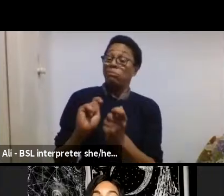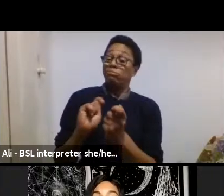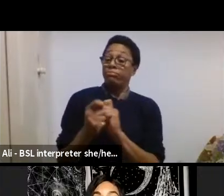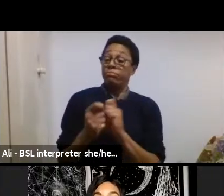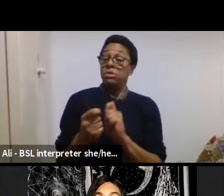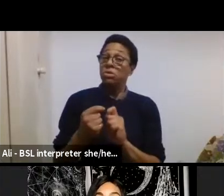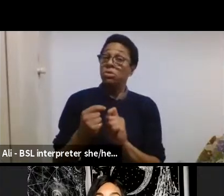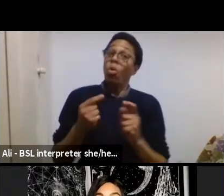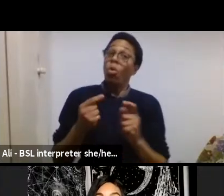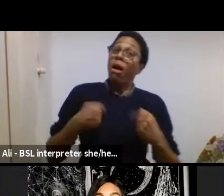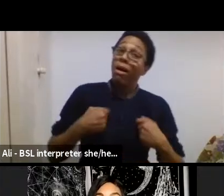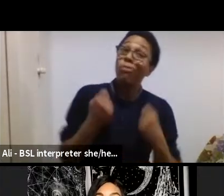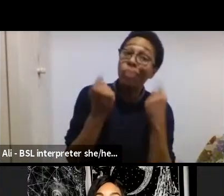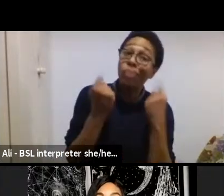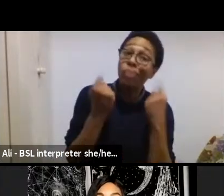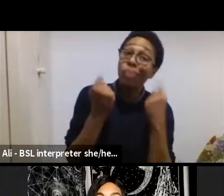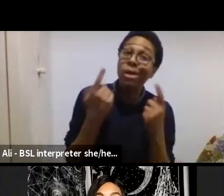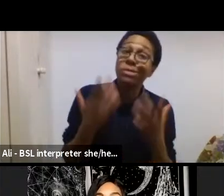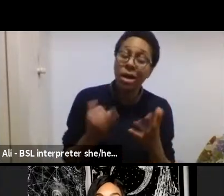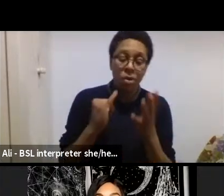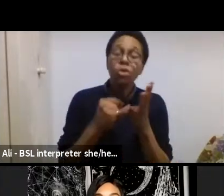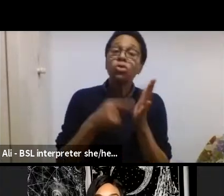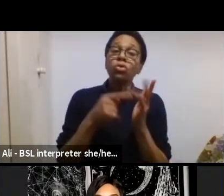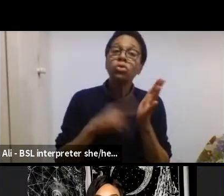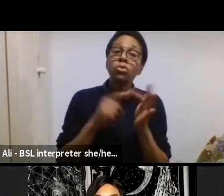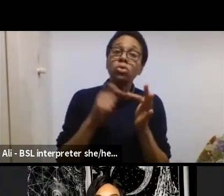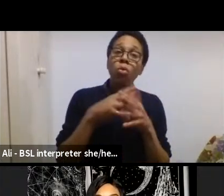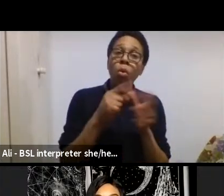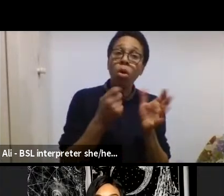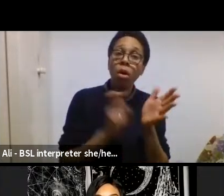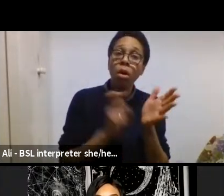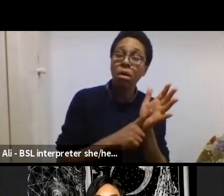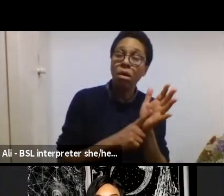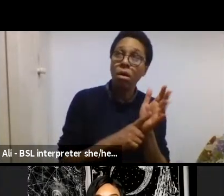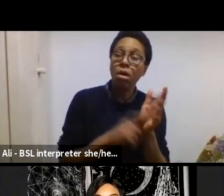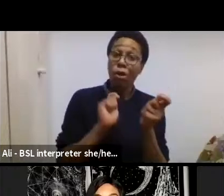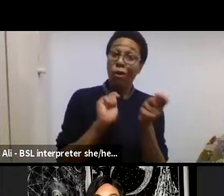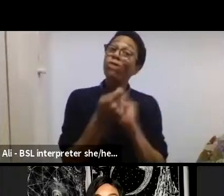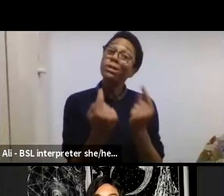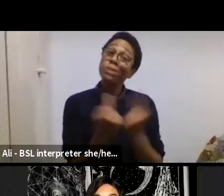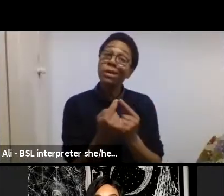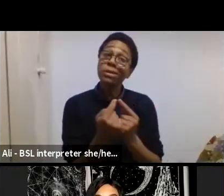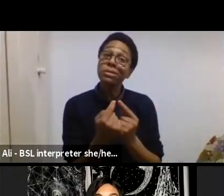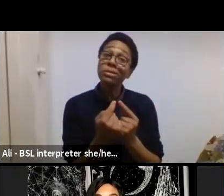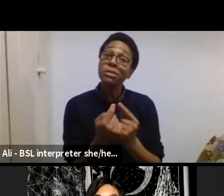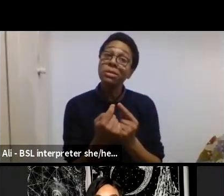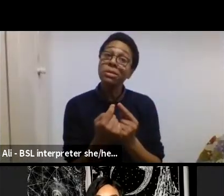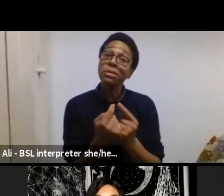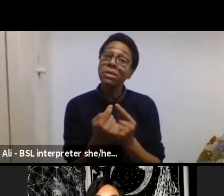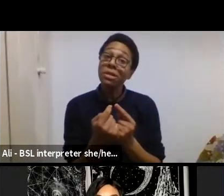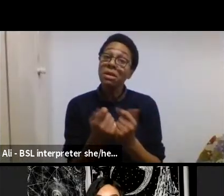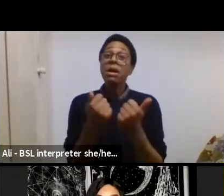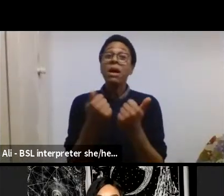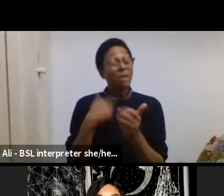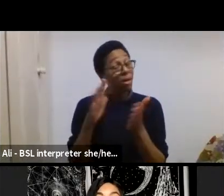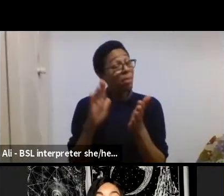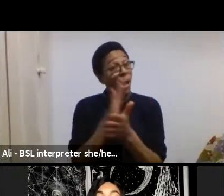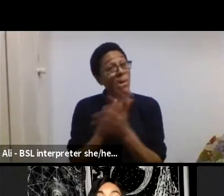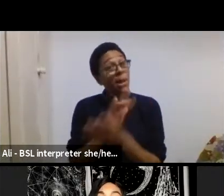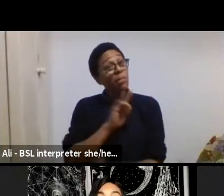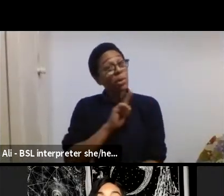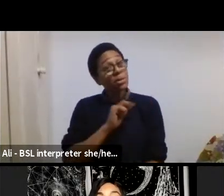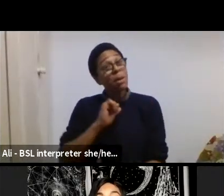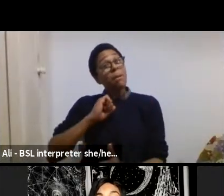to see Stonewall including it now. As you said, you came on board, a couple of years ago? And that just makes me really happy, because that was one of the first